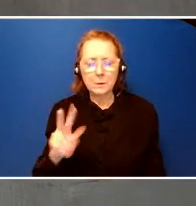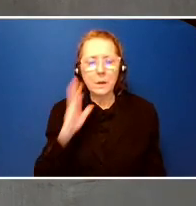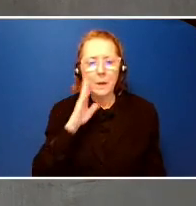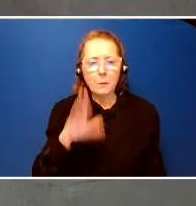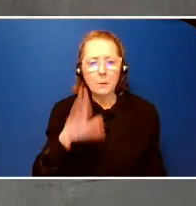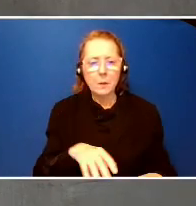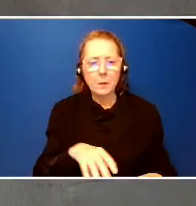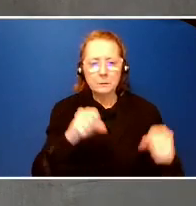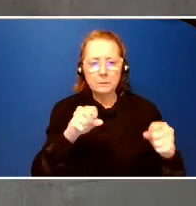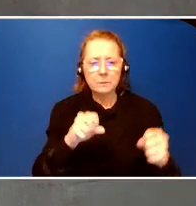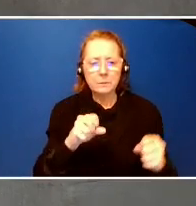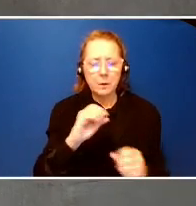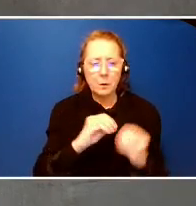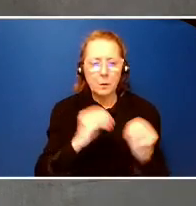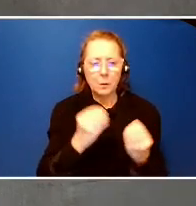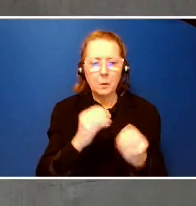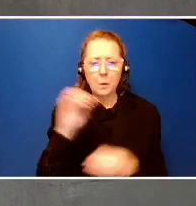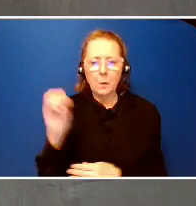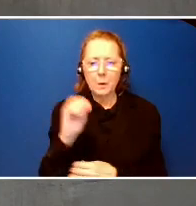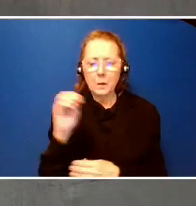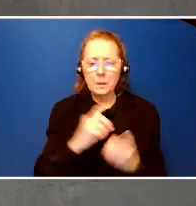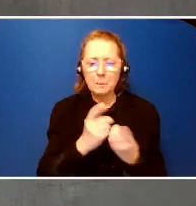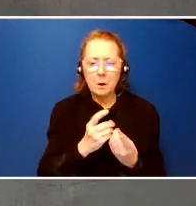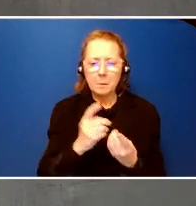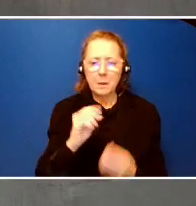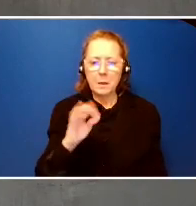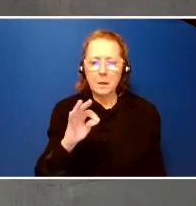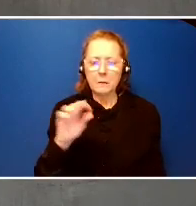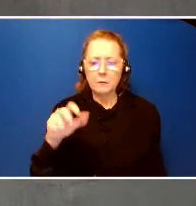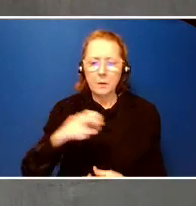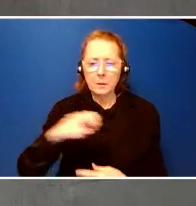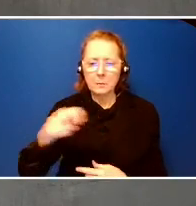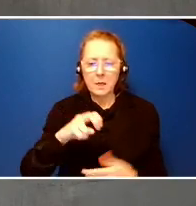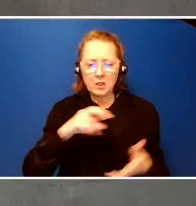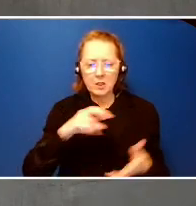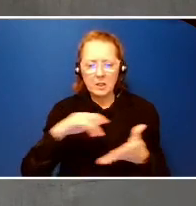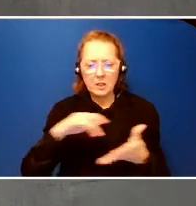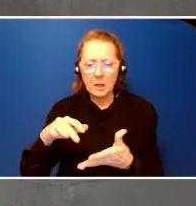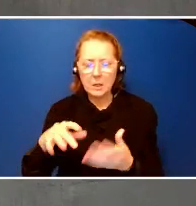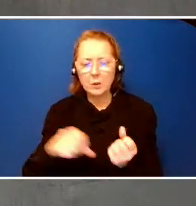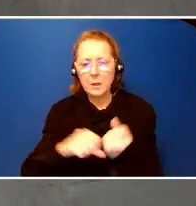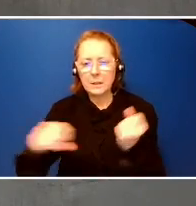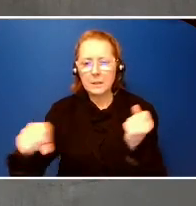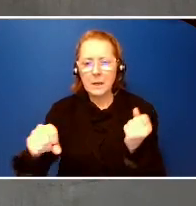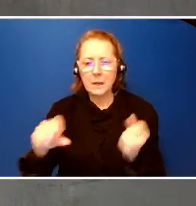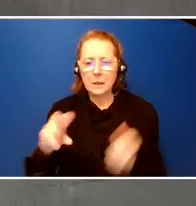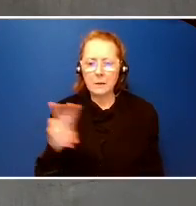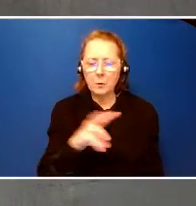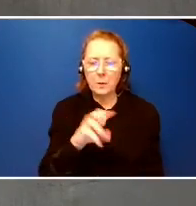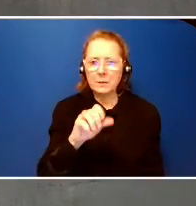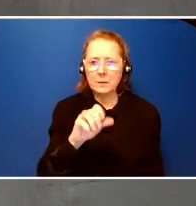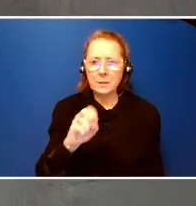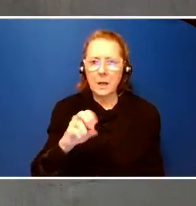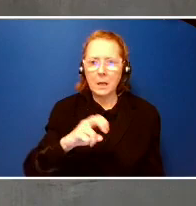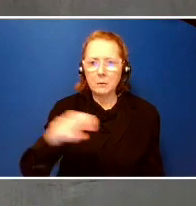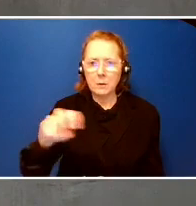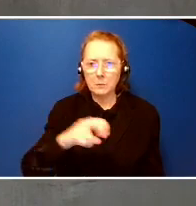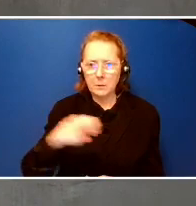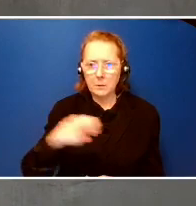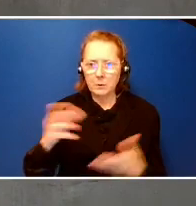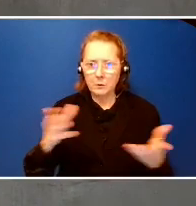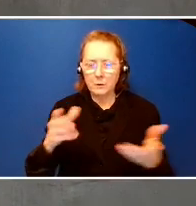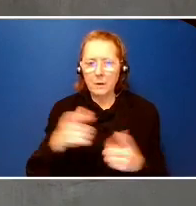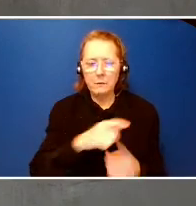Transportation study of extending the West Side Express Service commuter train from Wilsonville to